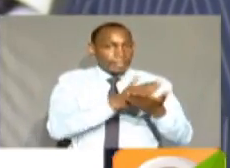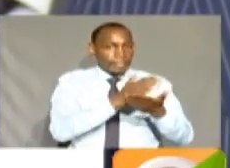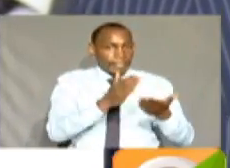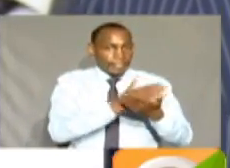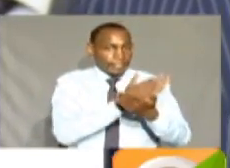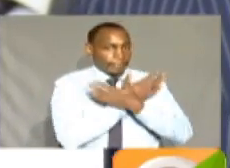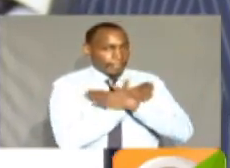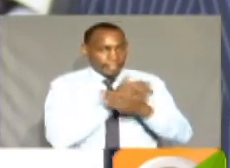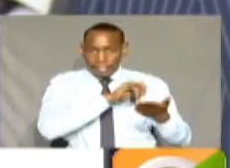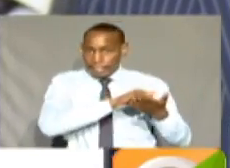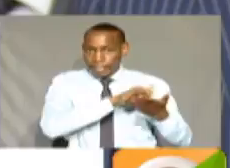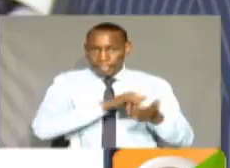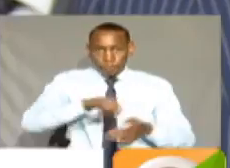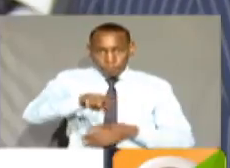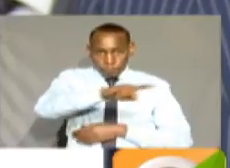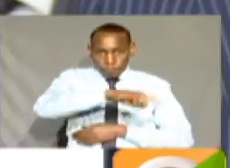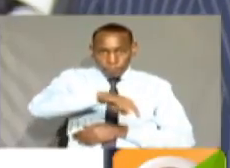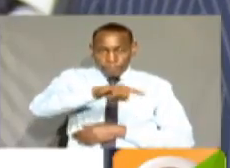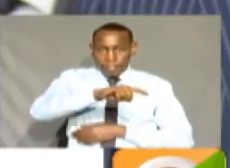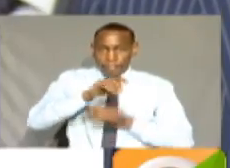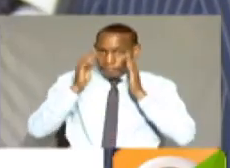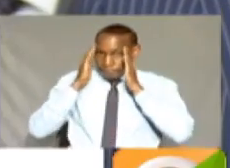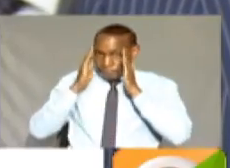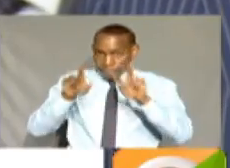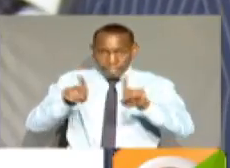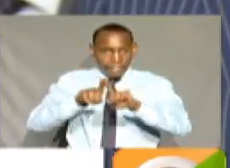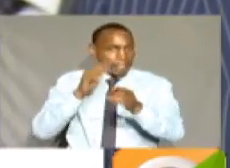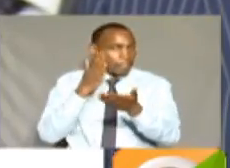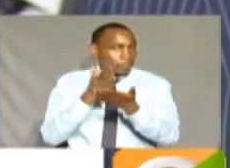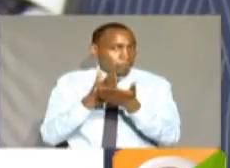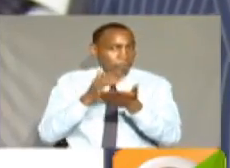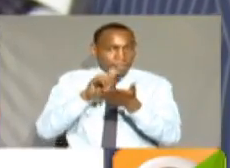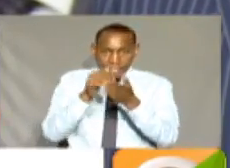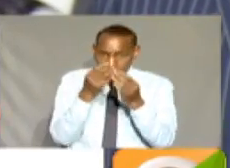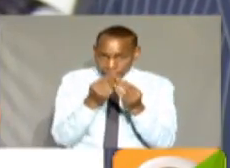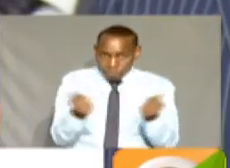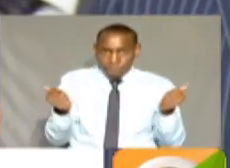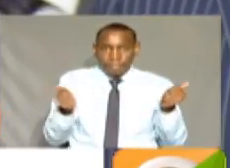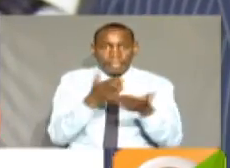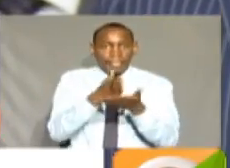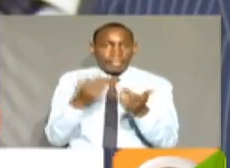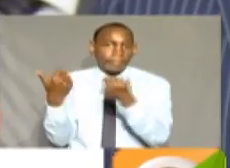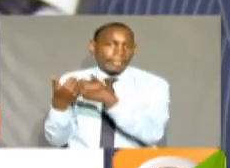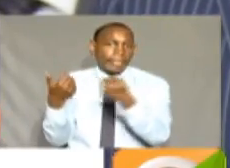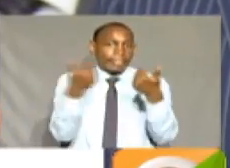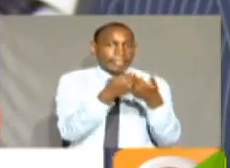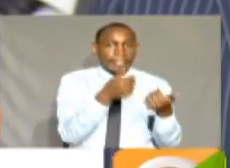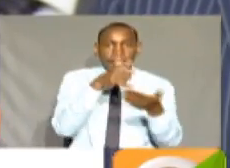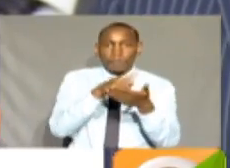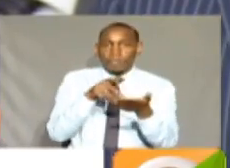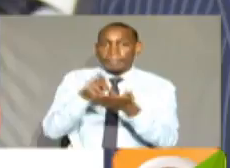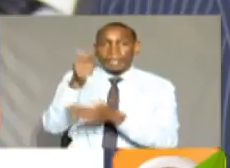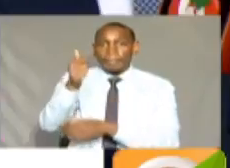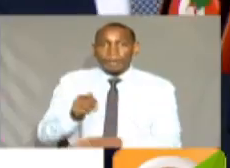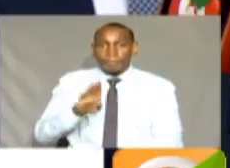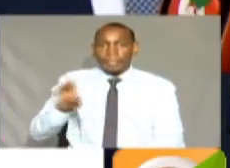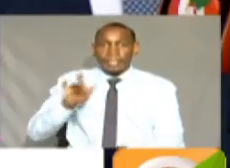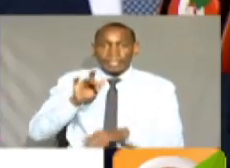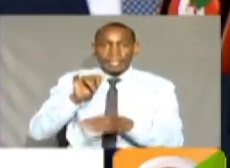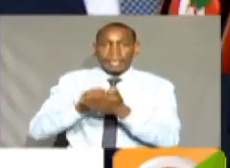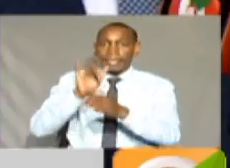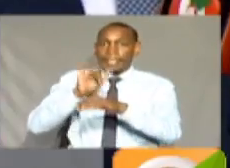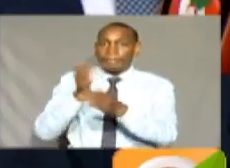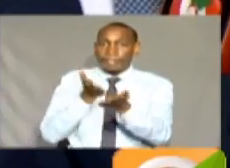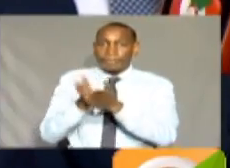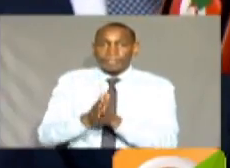colleagues that we will stay on that path to ensure that we address some of these challenges like pending bills that affect business. There's